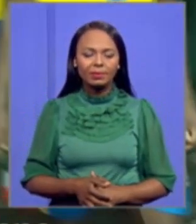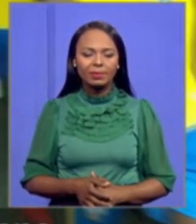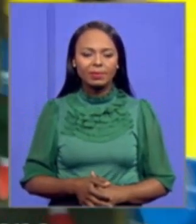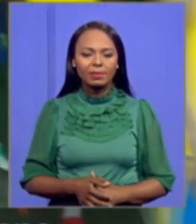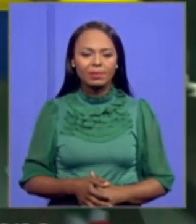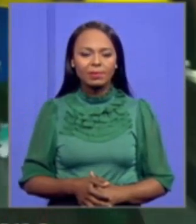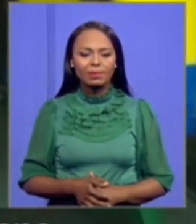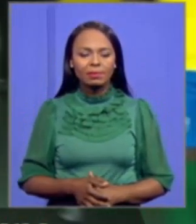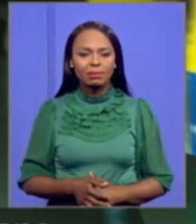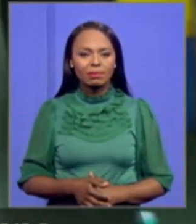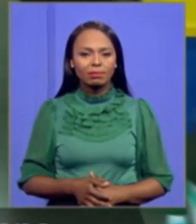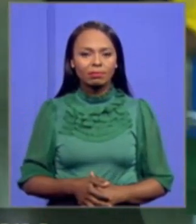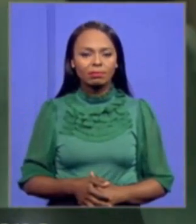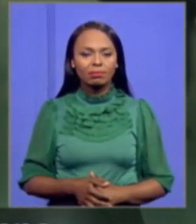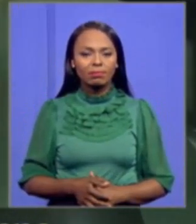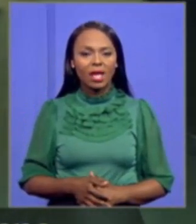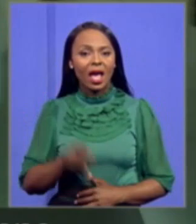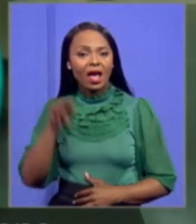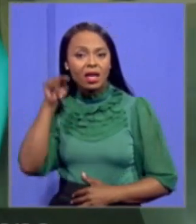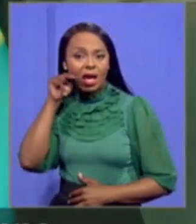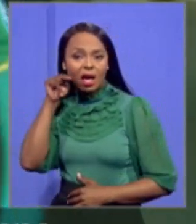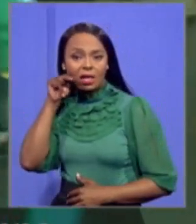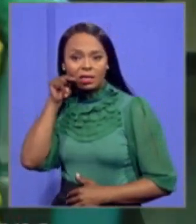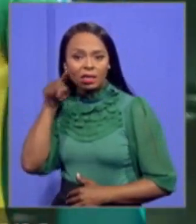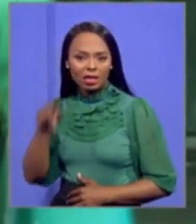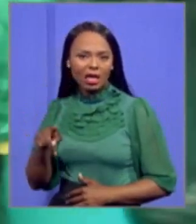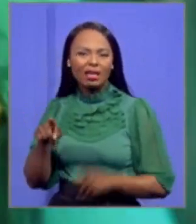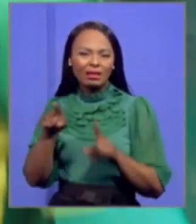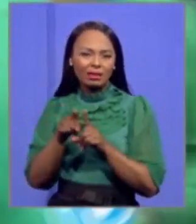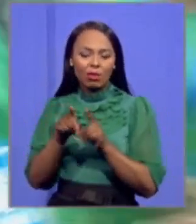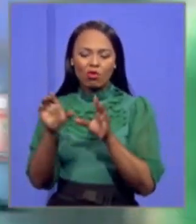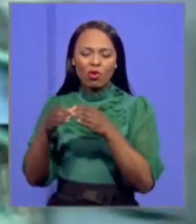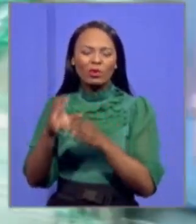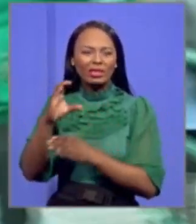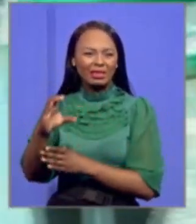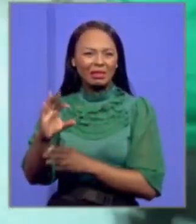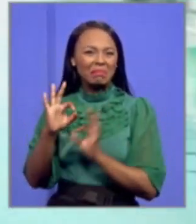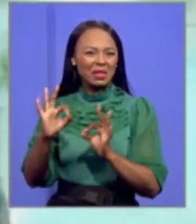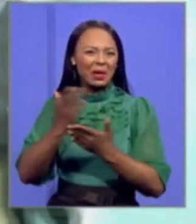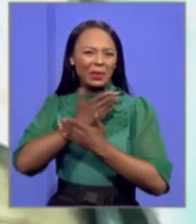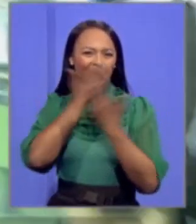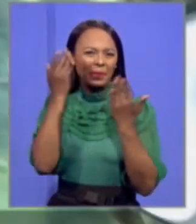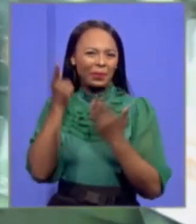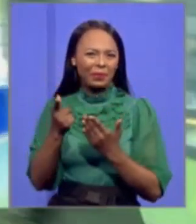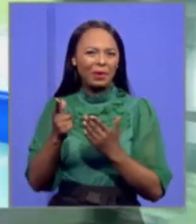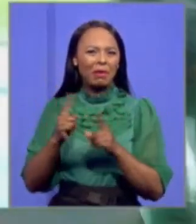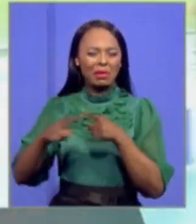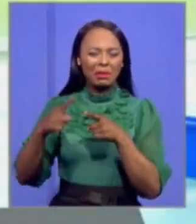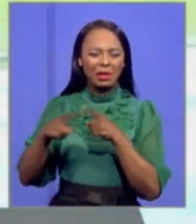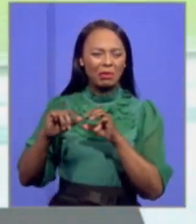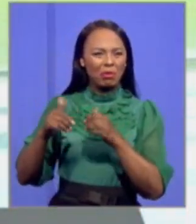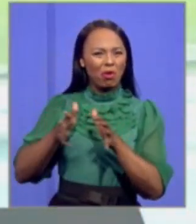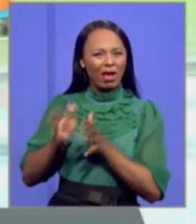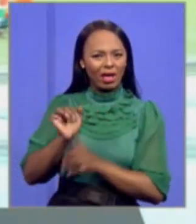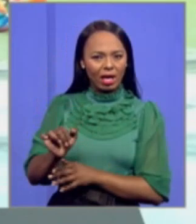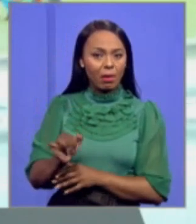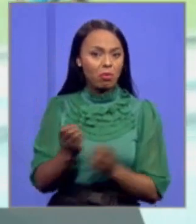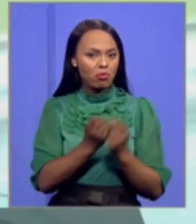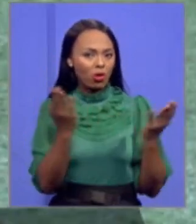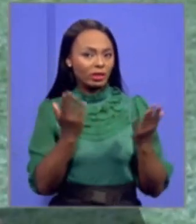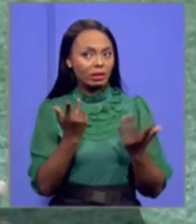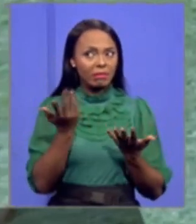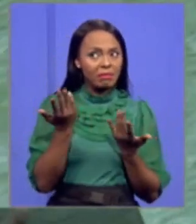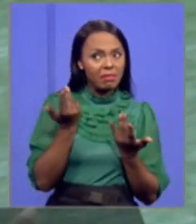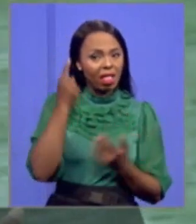Bjalo ka re bo mamorato a Nigeria ba sa shome gabotse mo go Group C, bontši bo be bo letetse gore Bafana ba